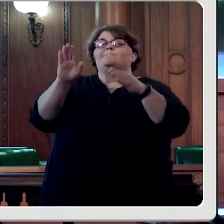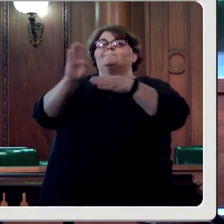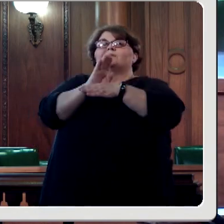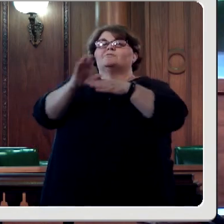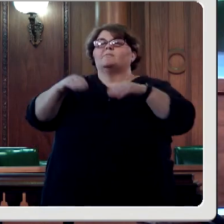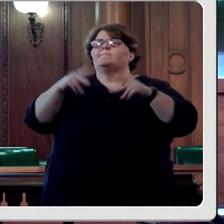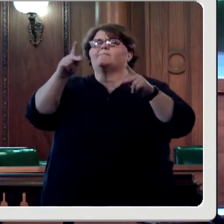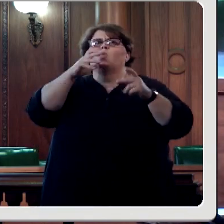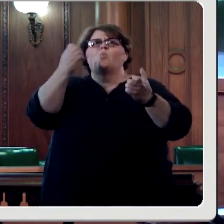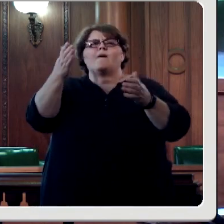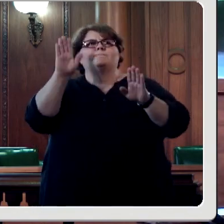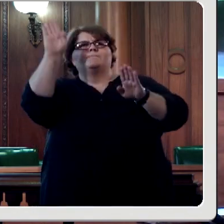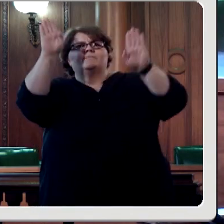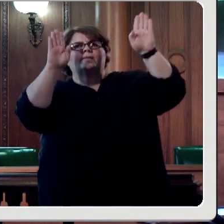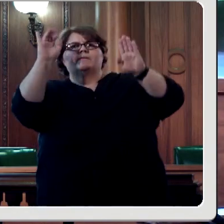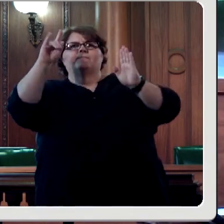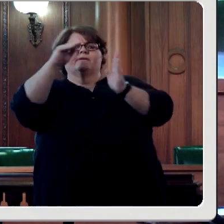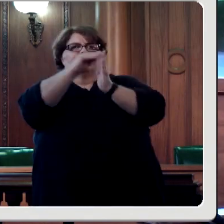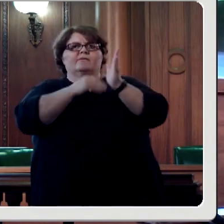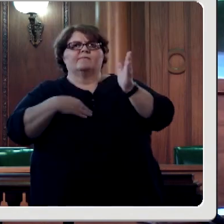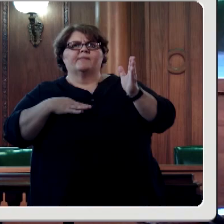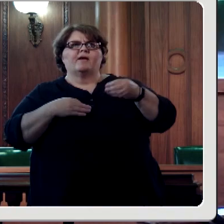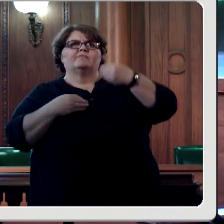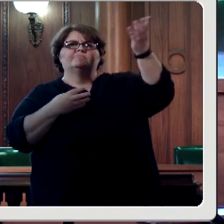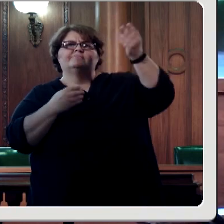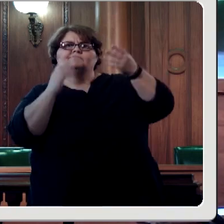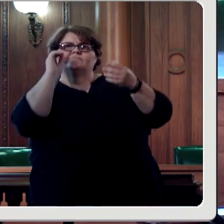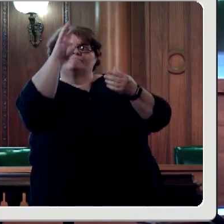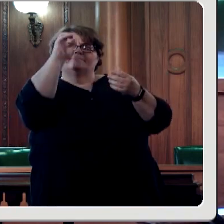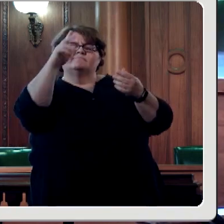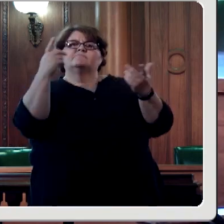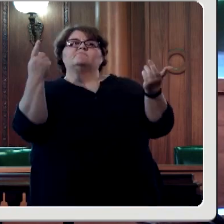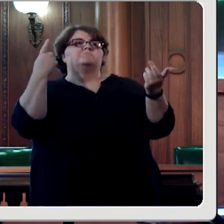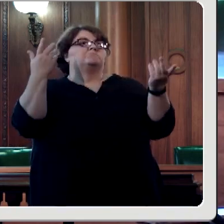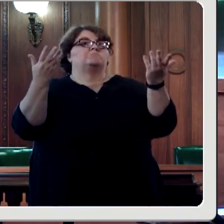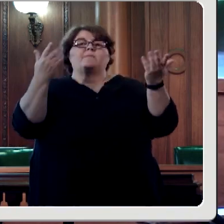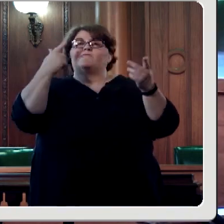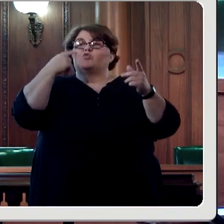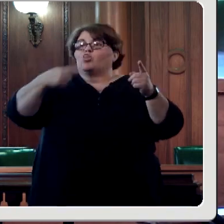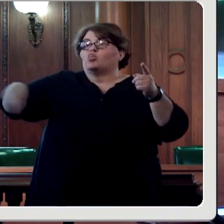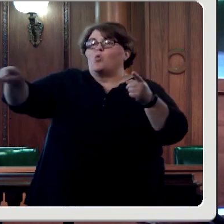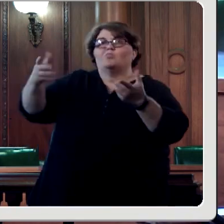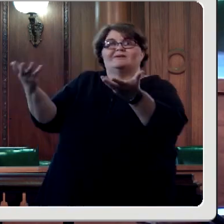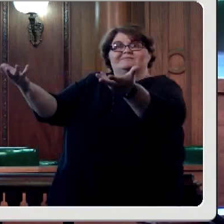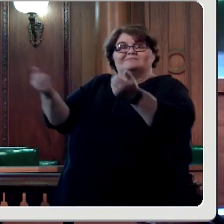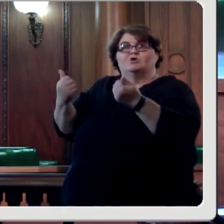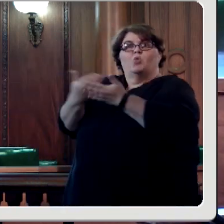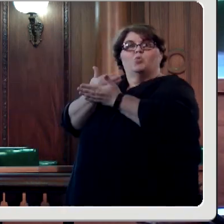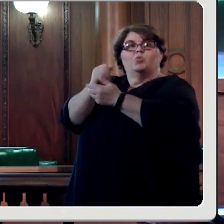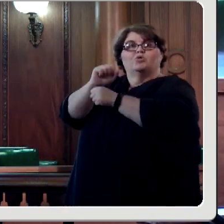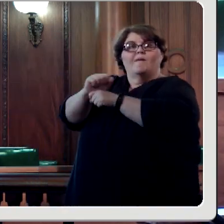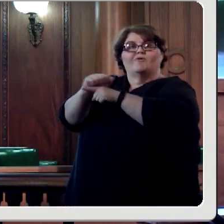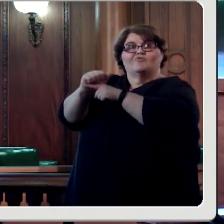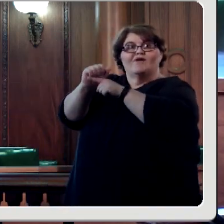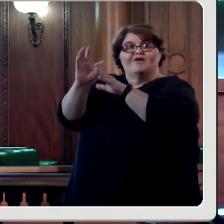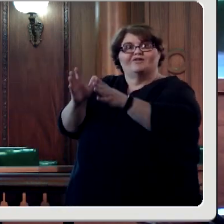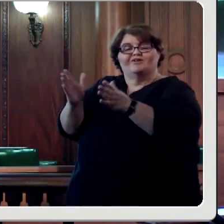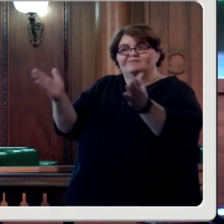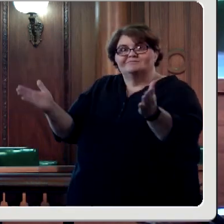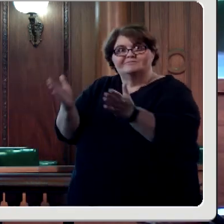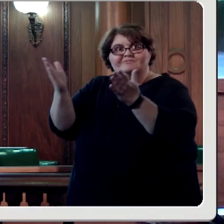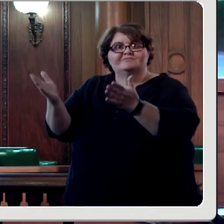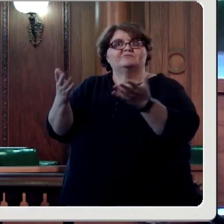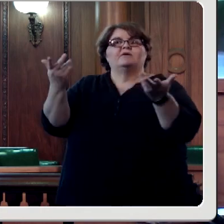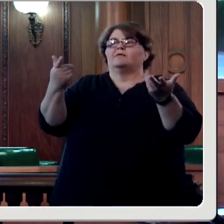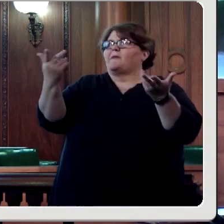jobs. That's going to be going out at that point in time. The legal, HR, and labor update was a